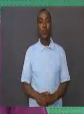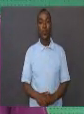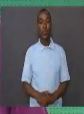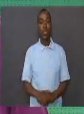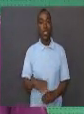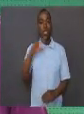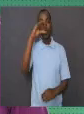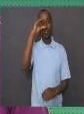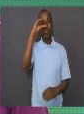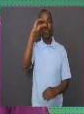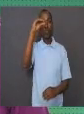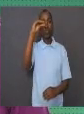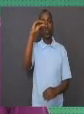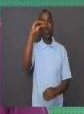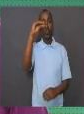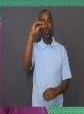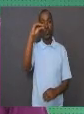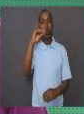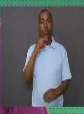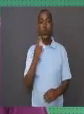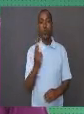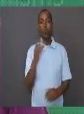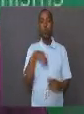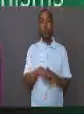Humans fall into this category.